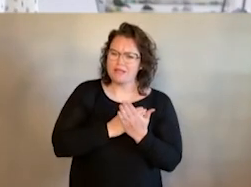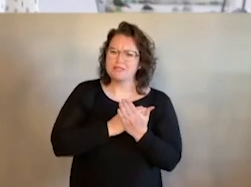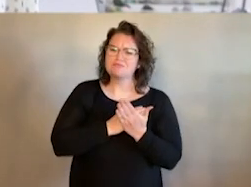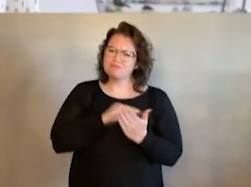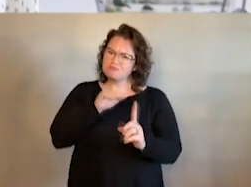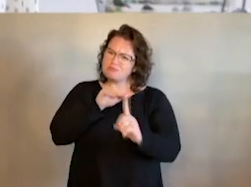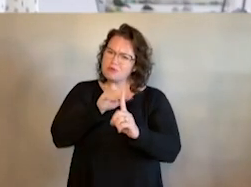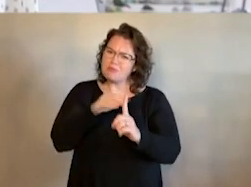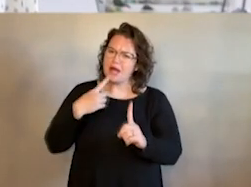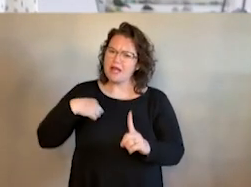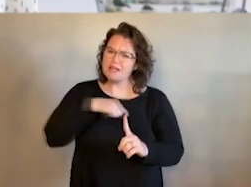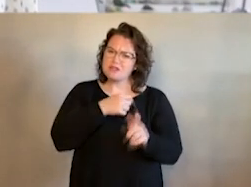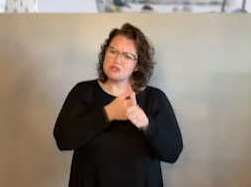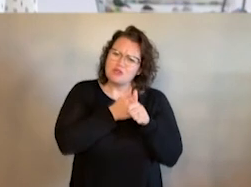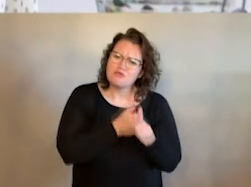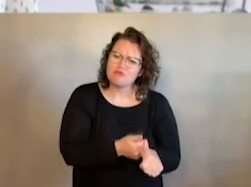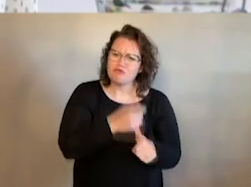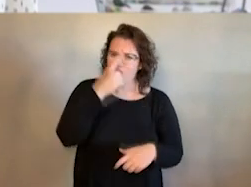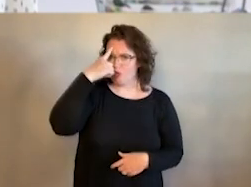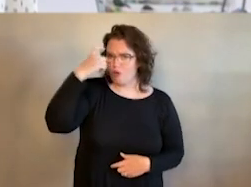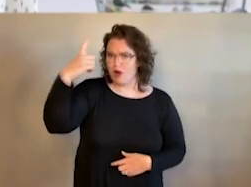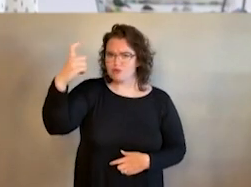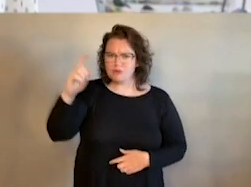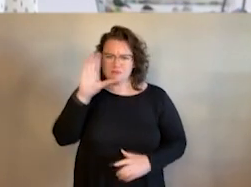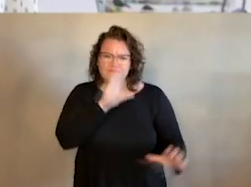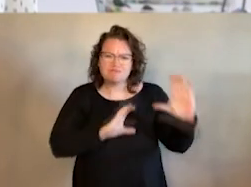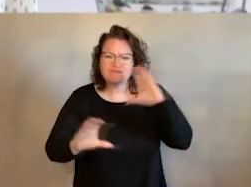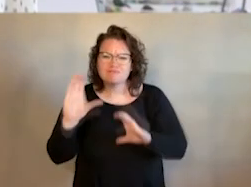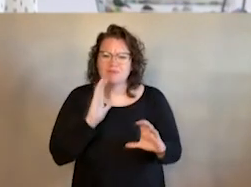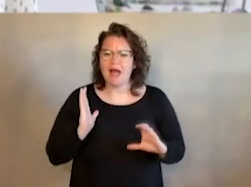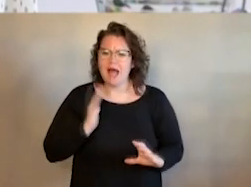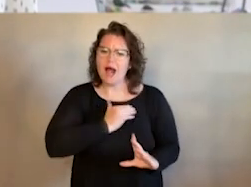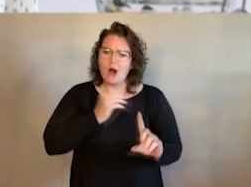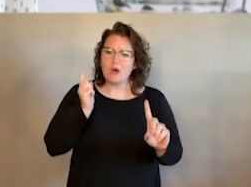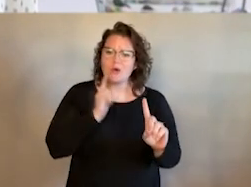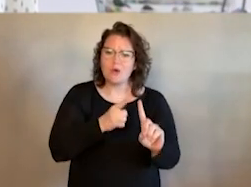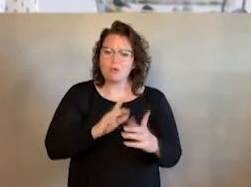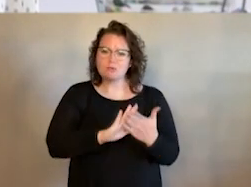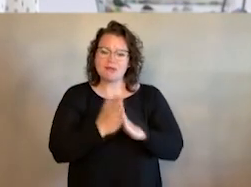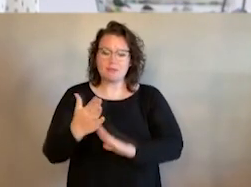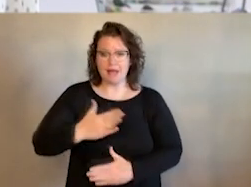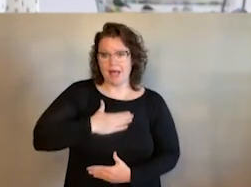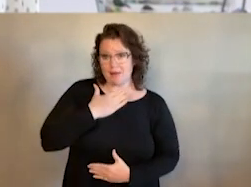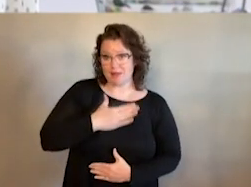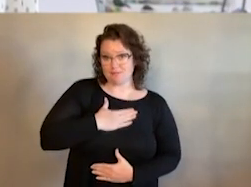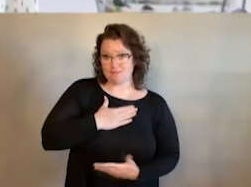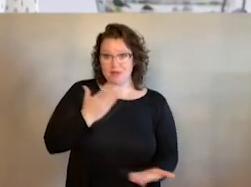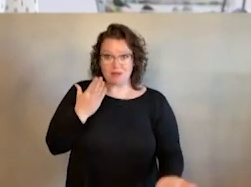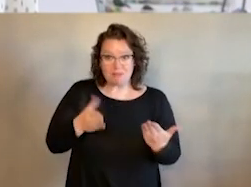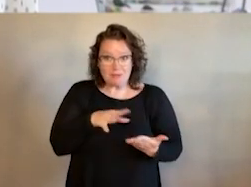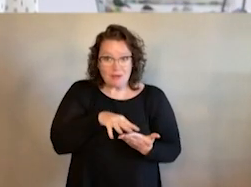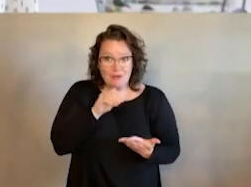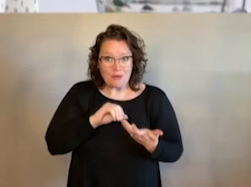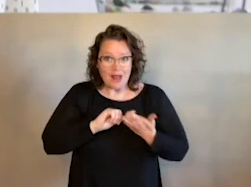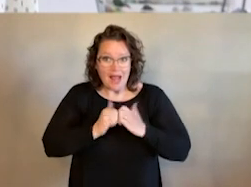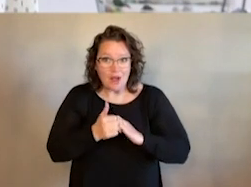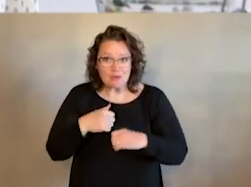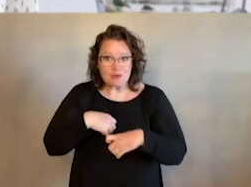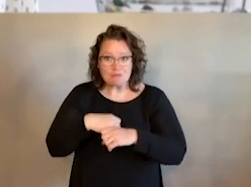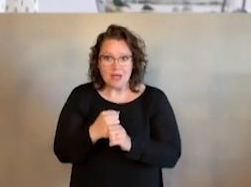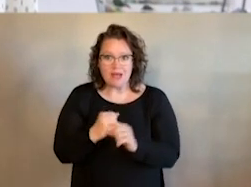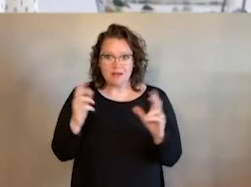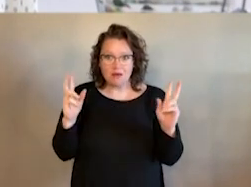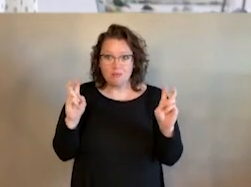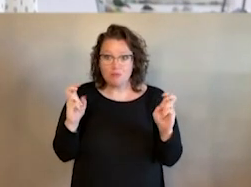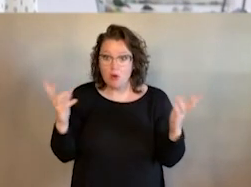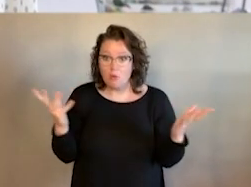to follow our dreams and pursue our own path to being blissfully happy. We might even learn how to make our own dream catcher